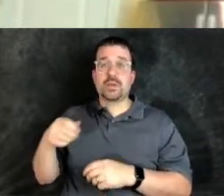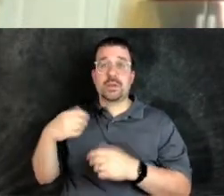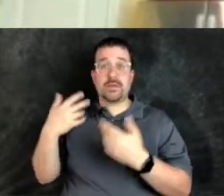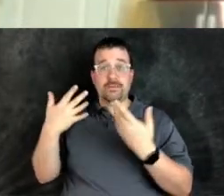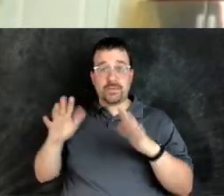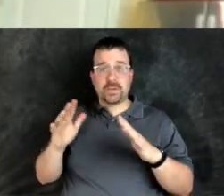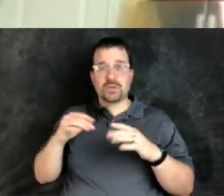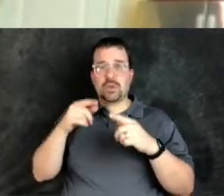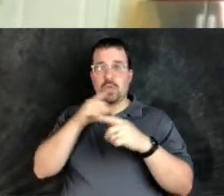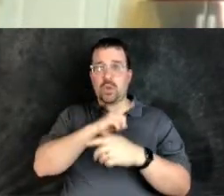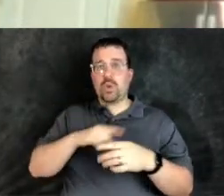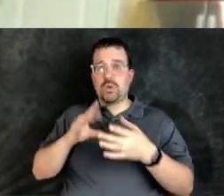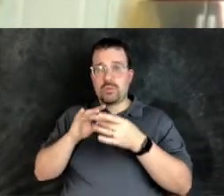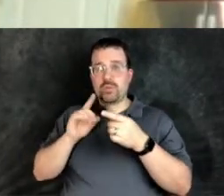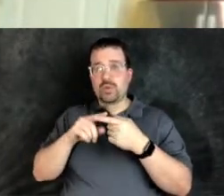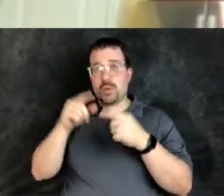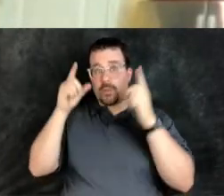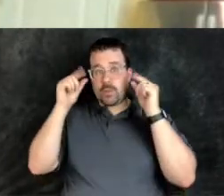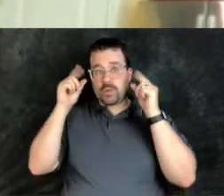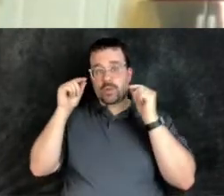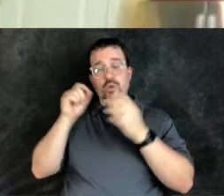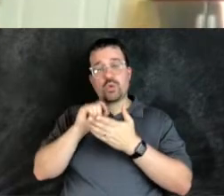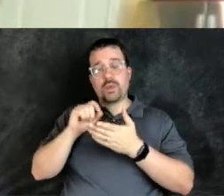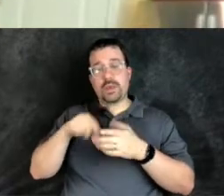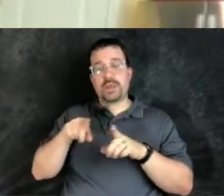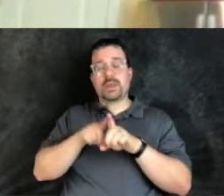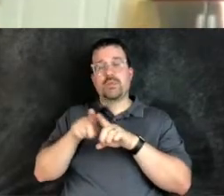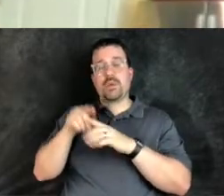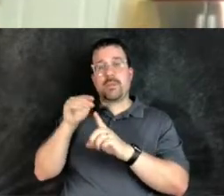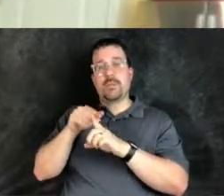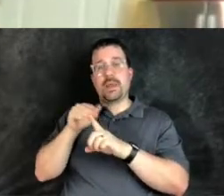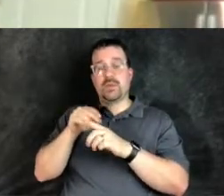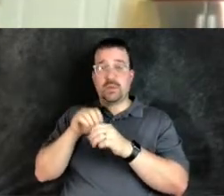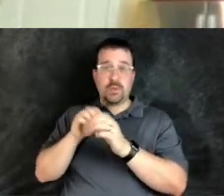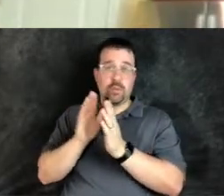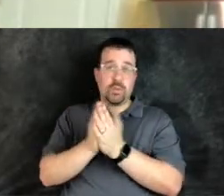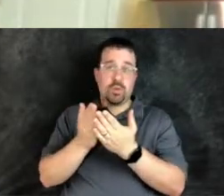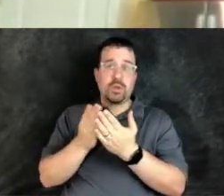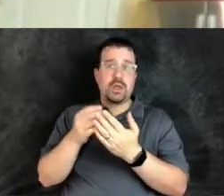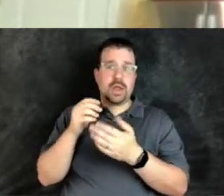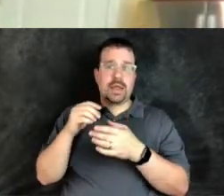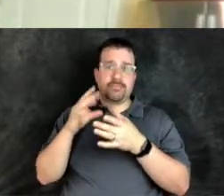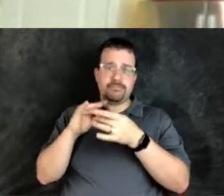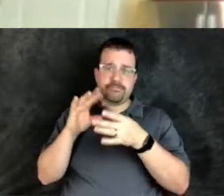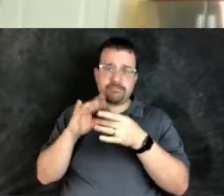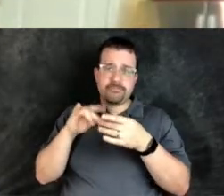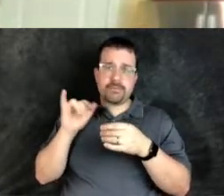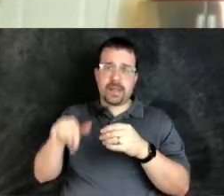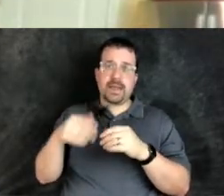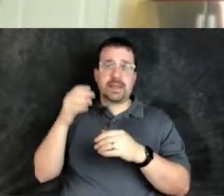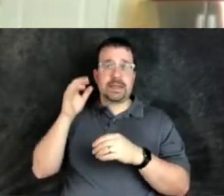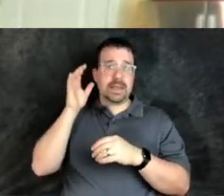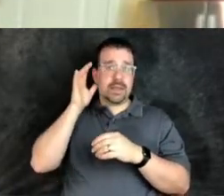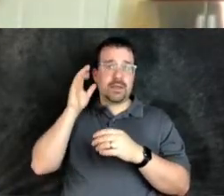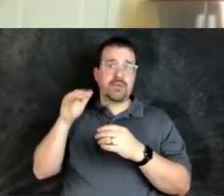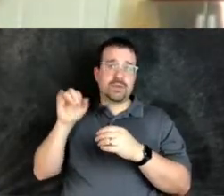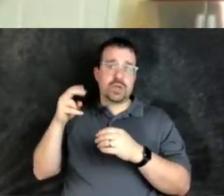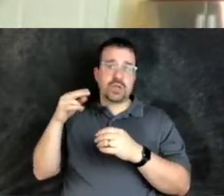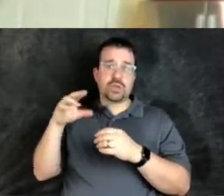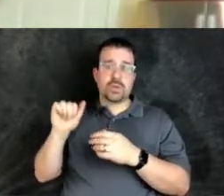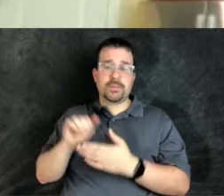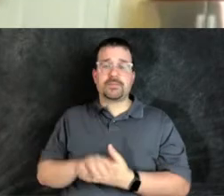said to Moses, write this as a reminder in a book and recite it in the hearing of